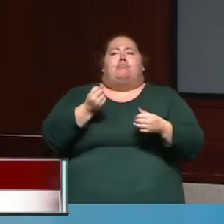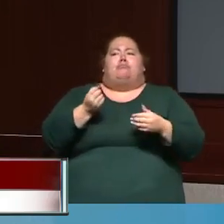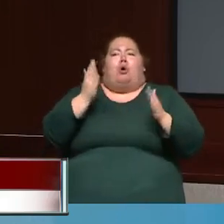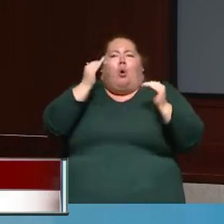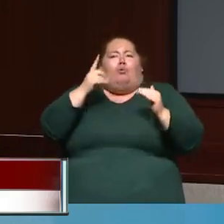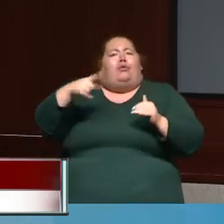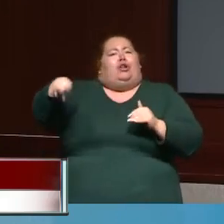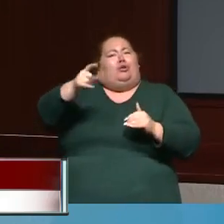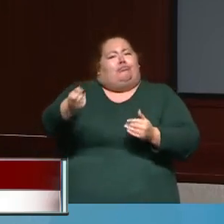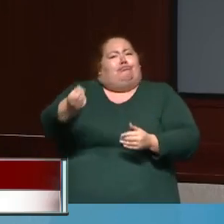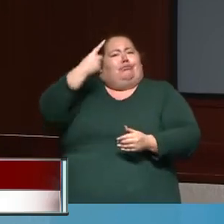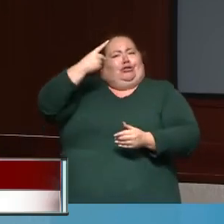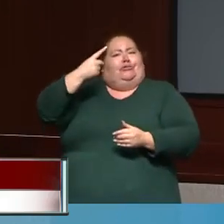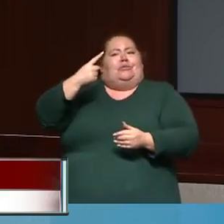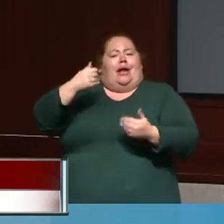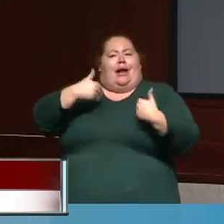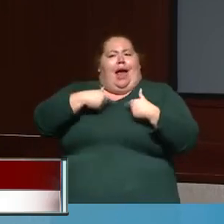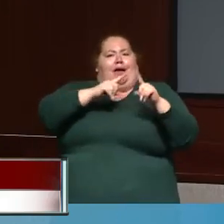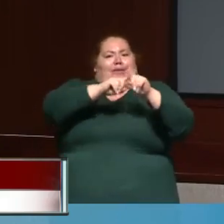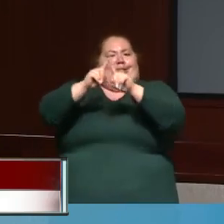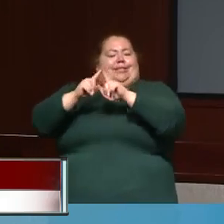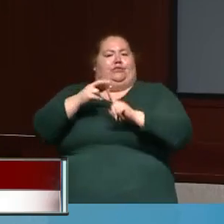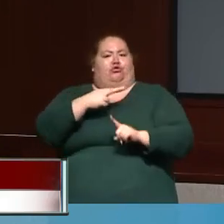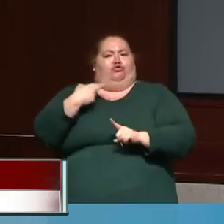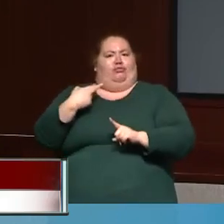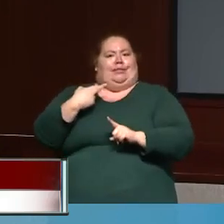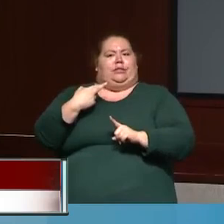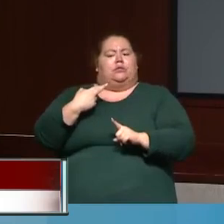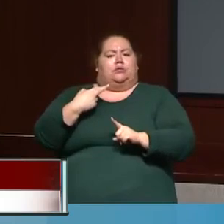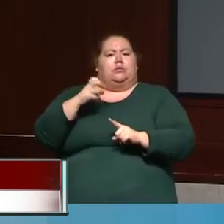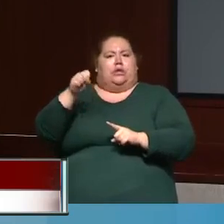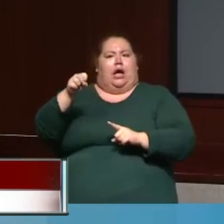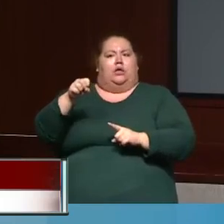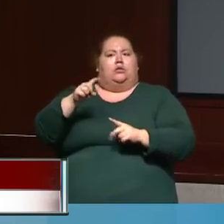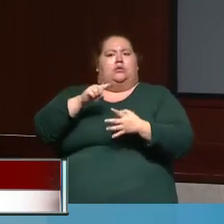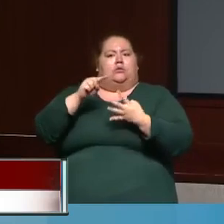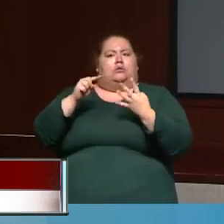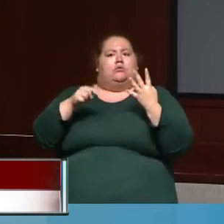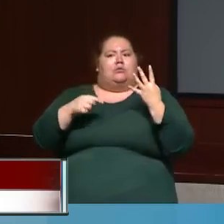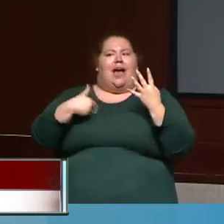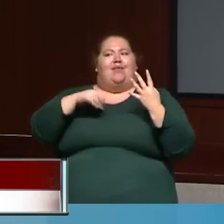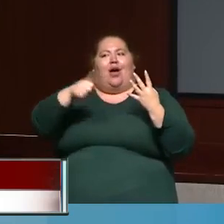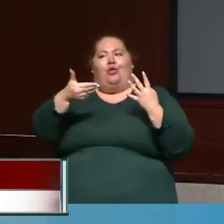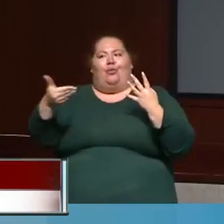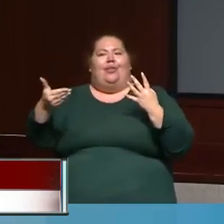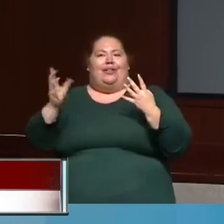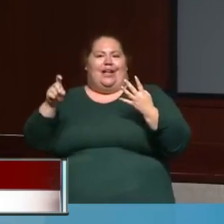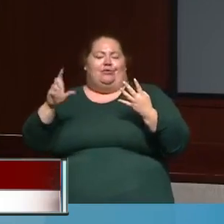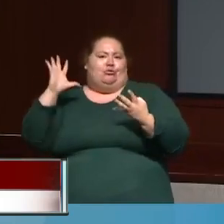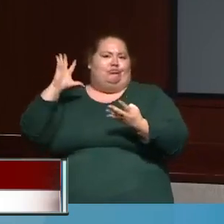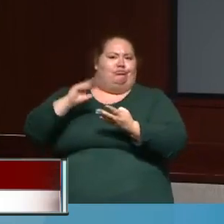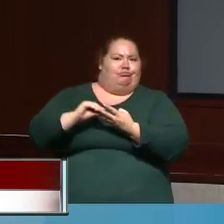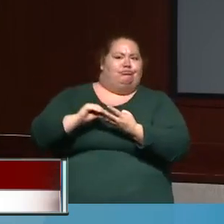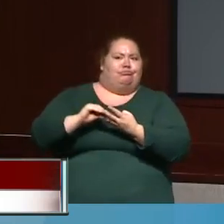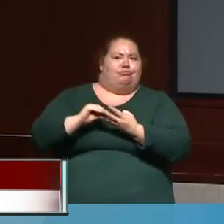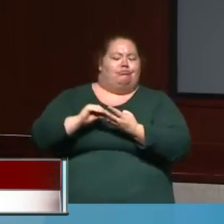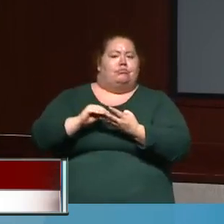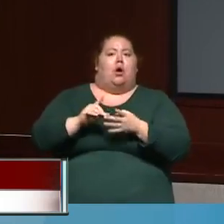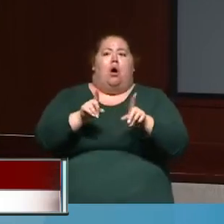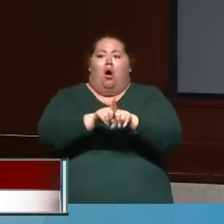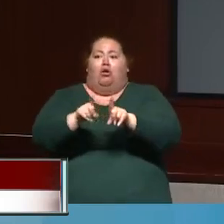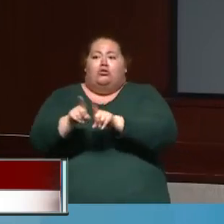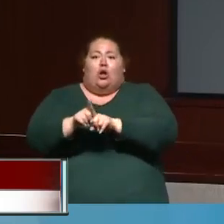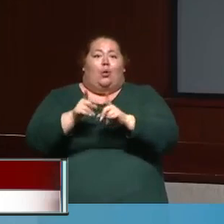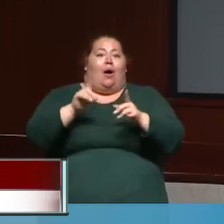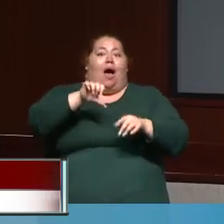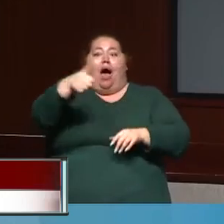risk factors. We know from the data we've been able to release so far that underlying conditions play a big role. And so that if